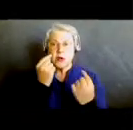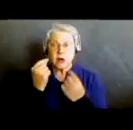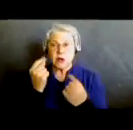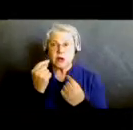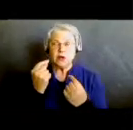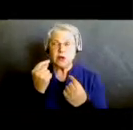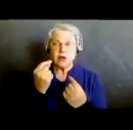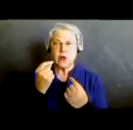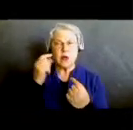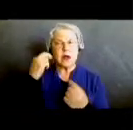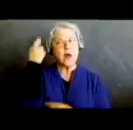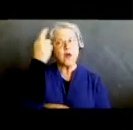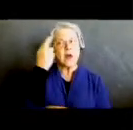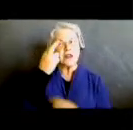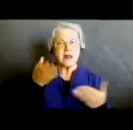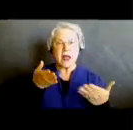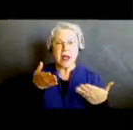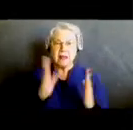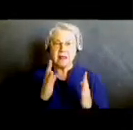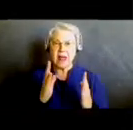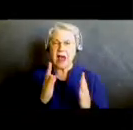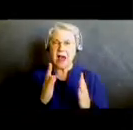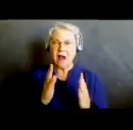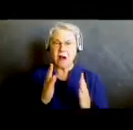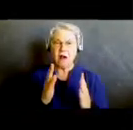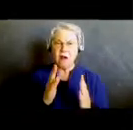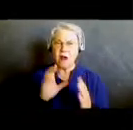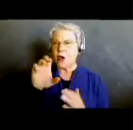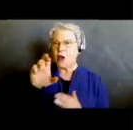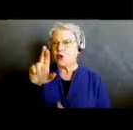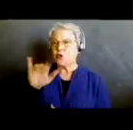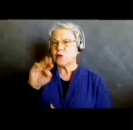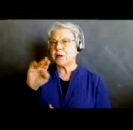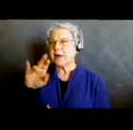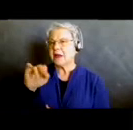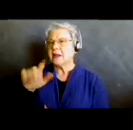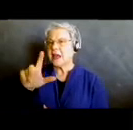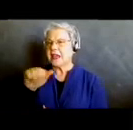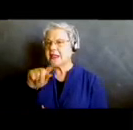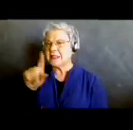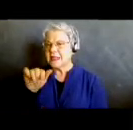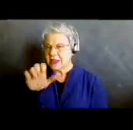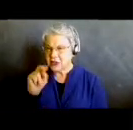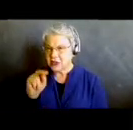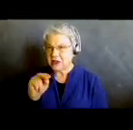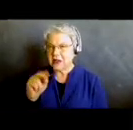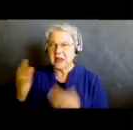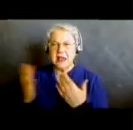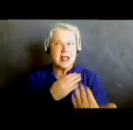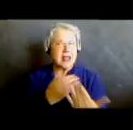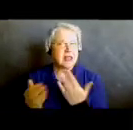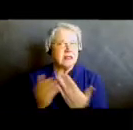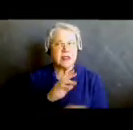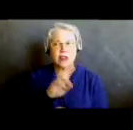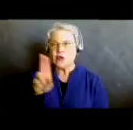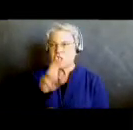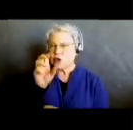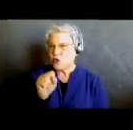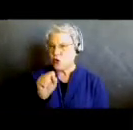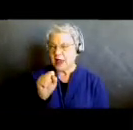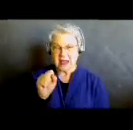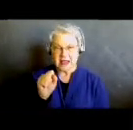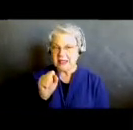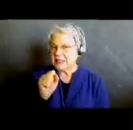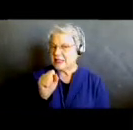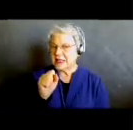and fortification strategies, even as the US government was fundamentally undermining the right to seek asylum in